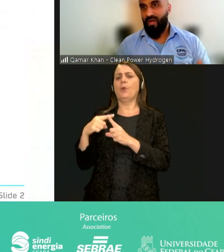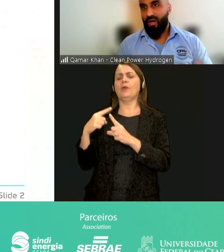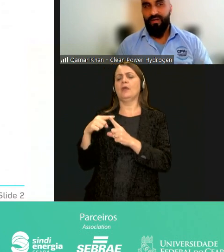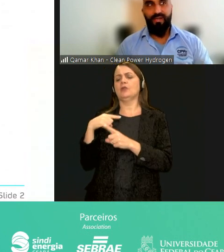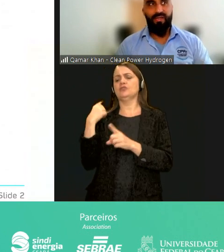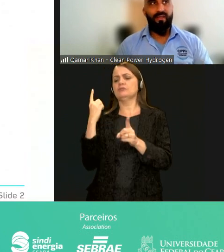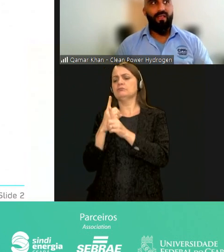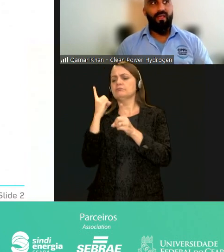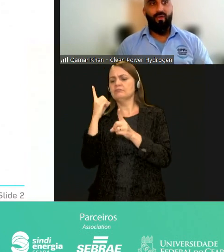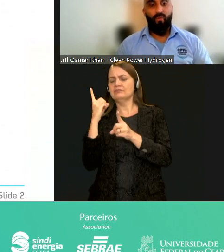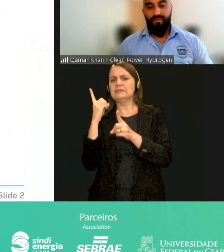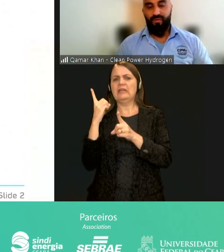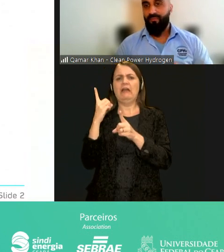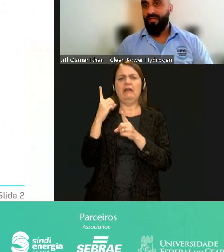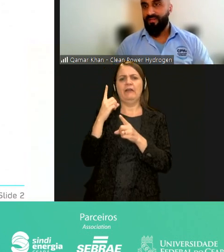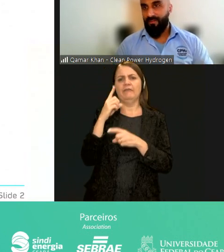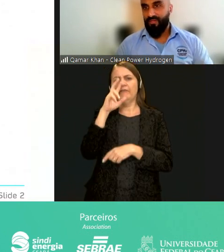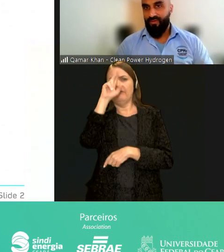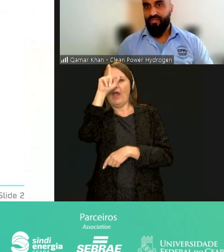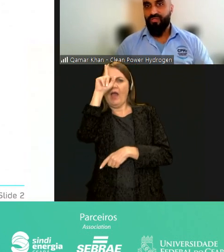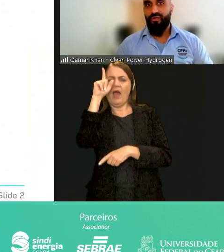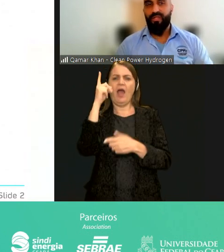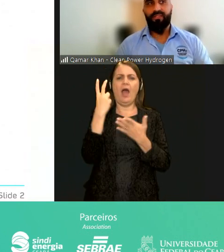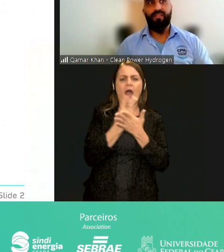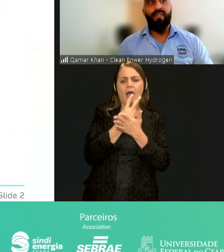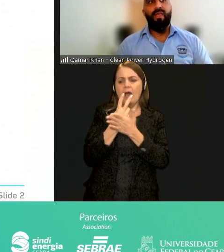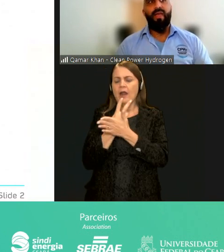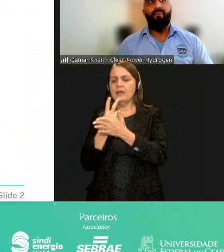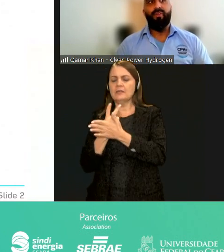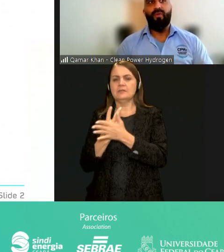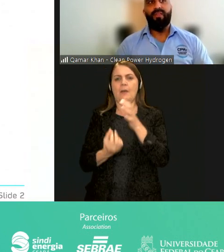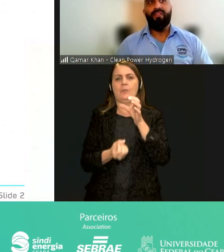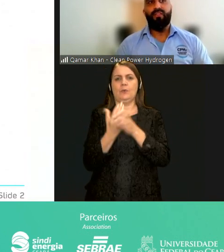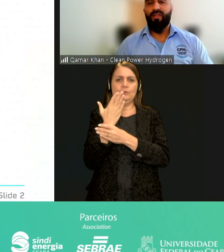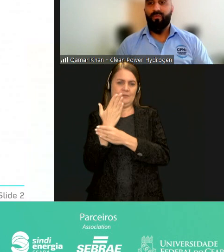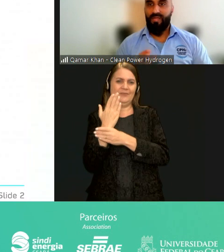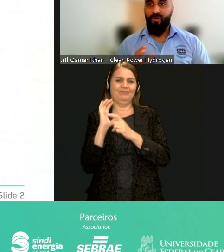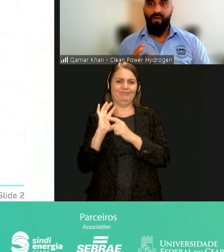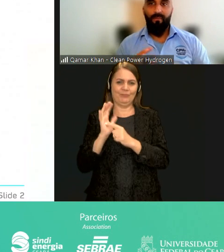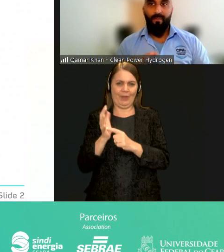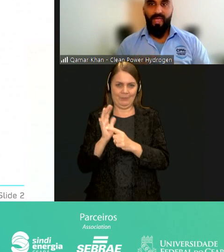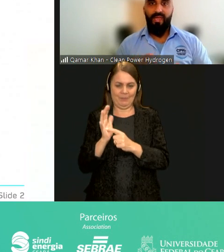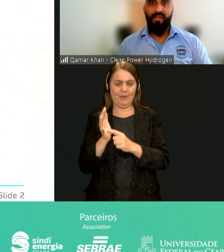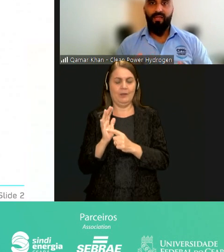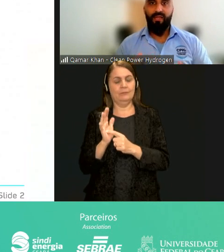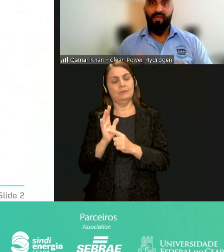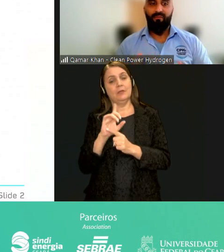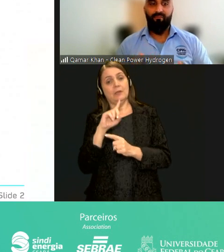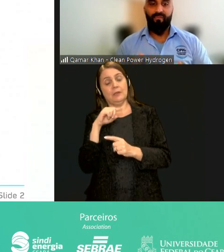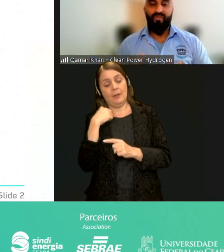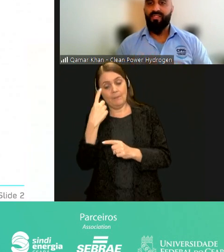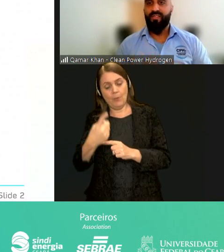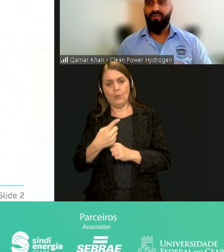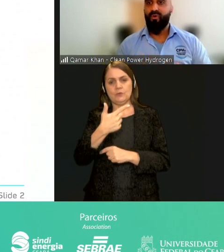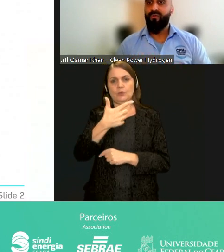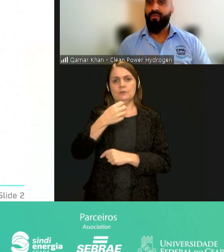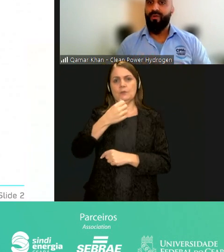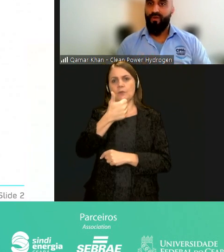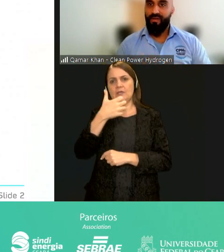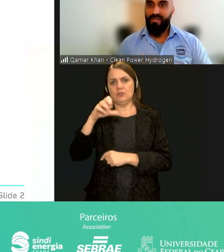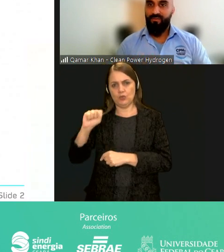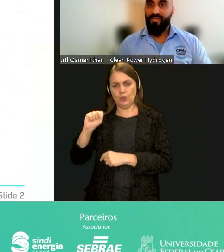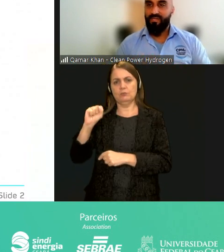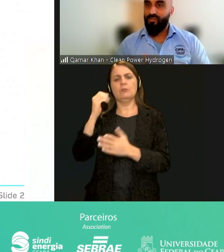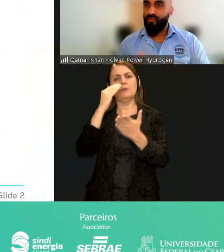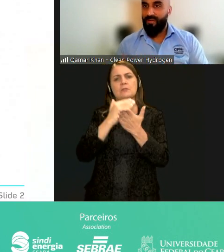did R&D. We've built demonstration units, but 2020 was our main transition point from an